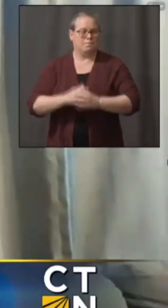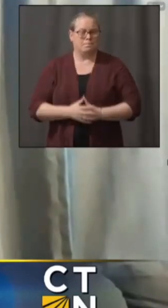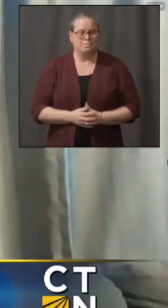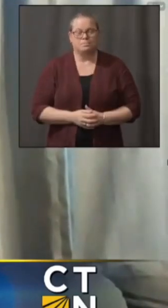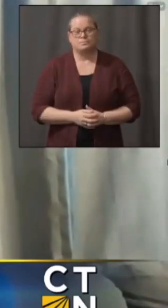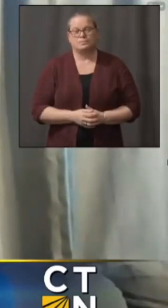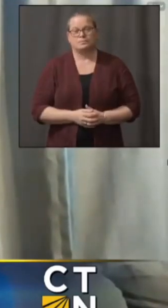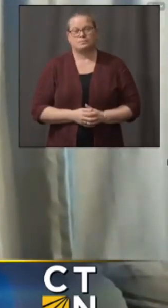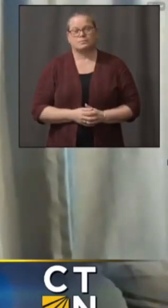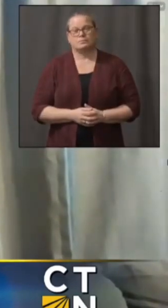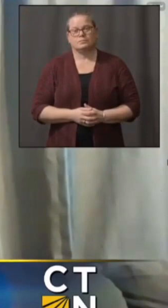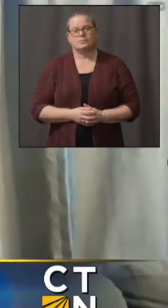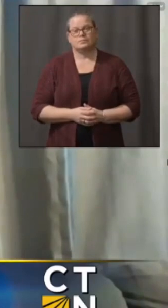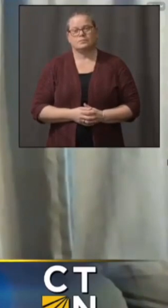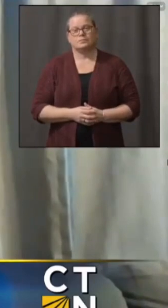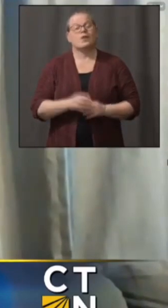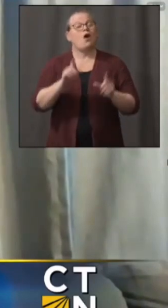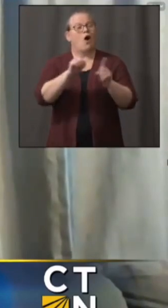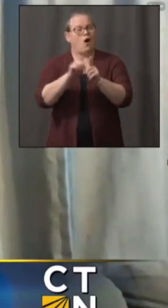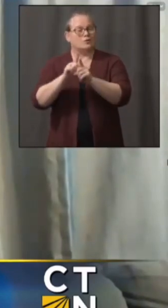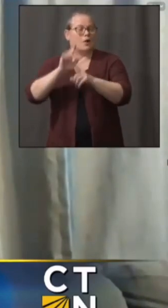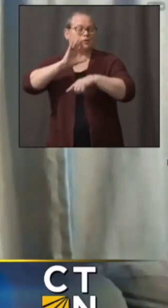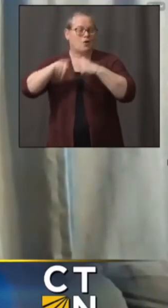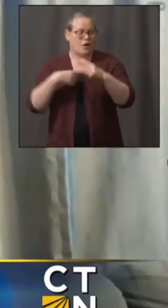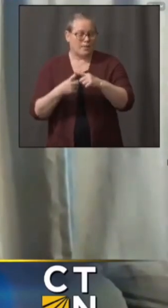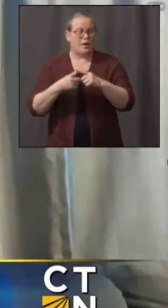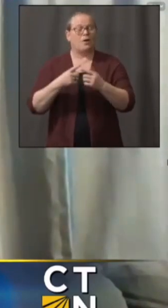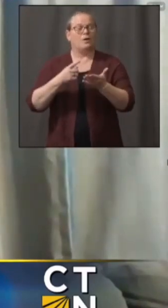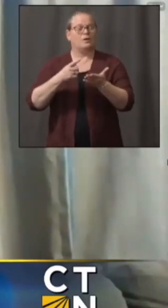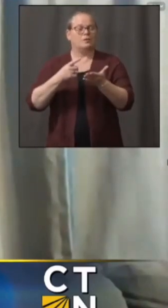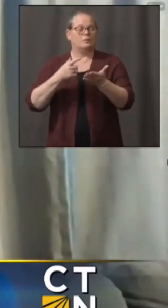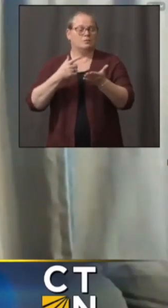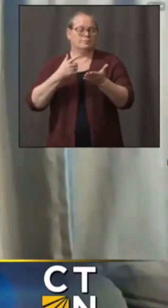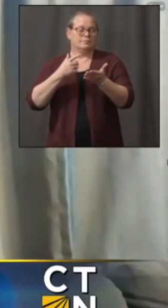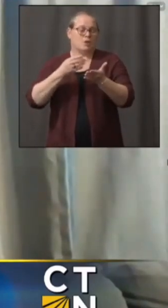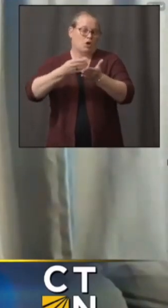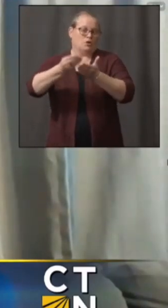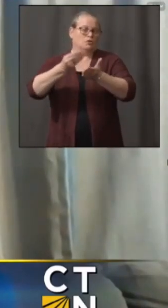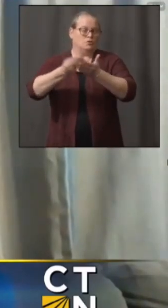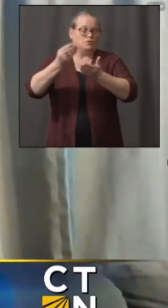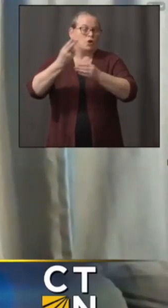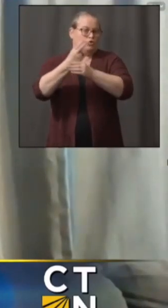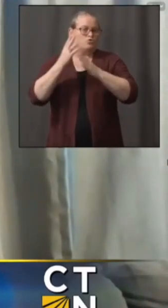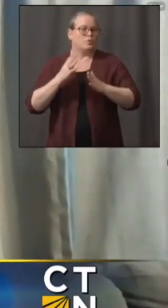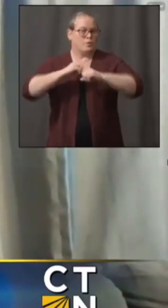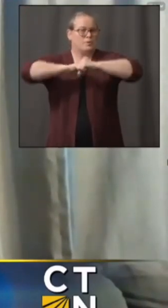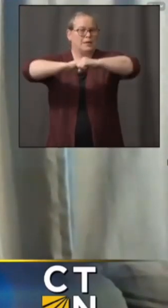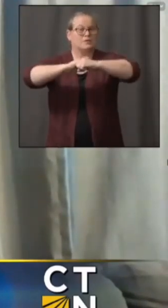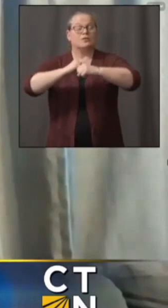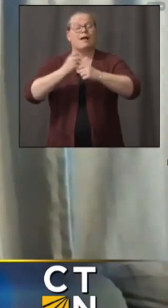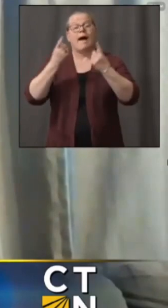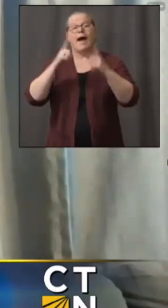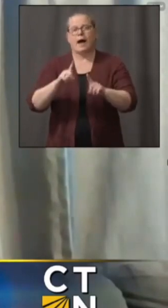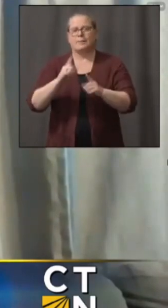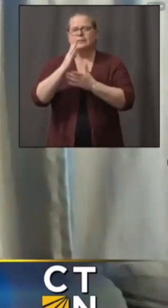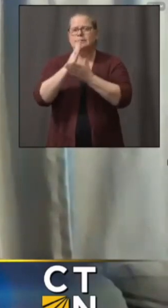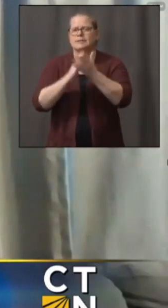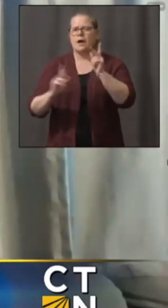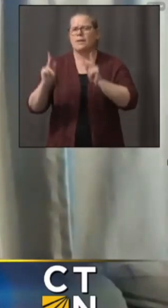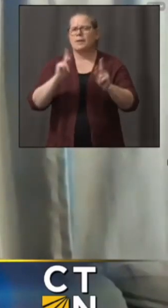talk about, since I am Consumer Protection, is we've become aware that some people are a little concerned